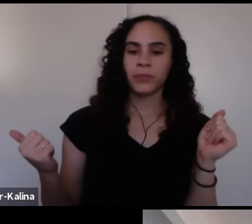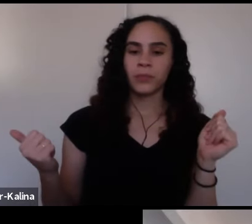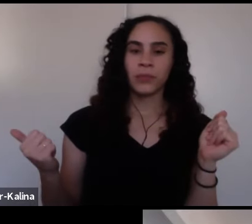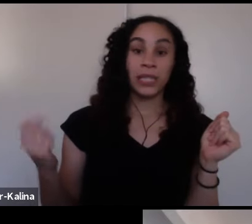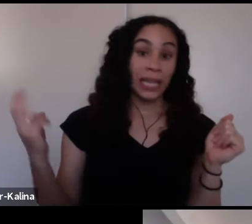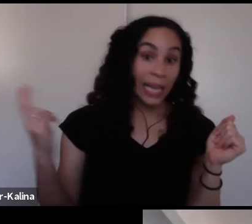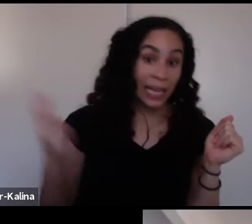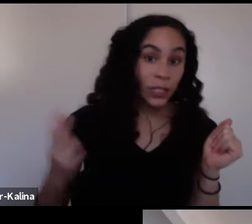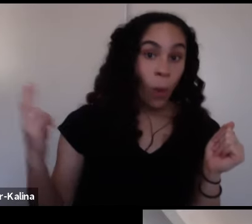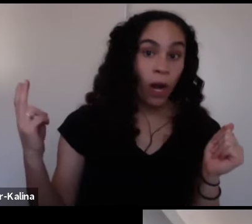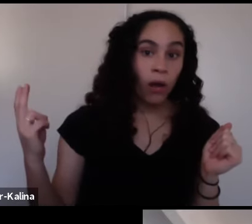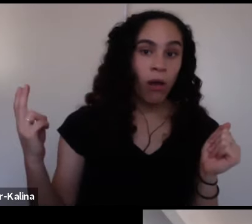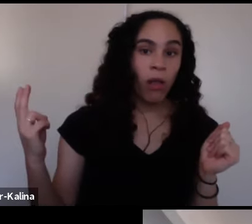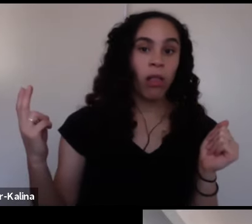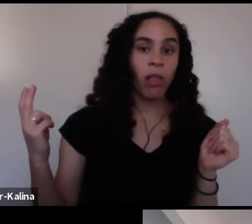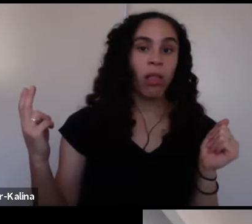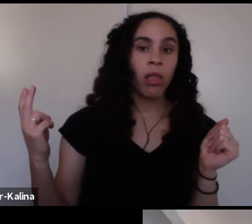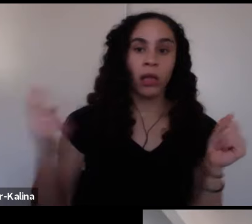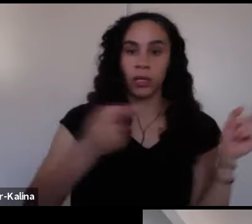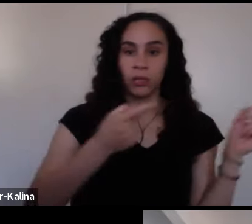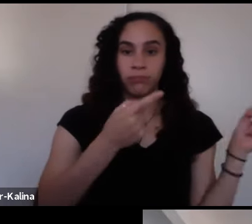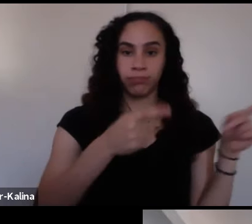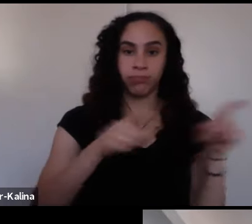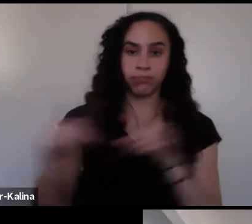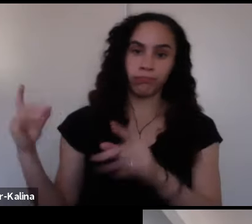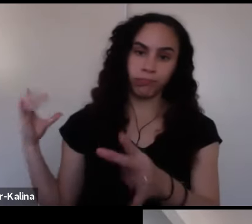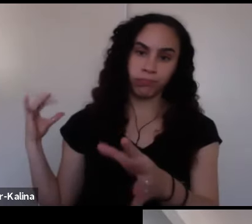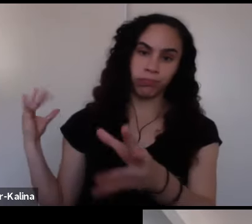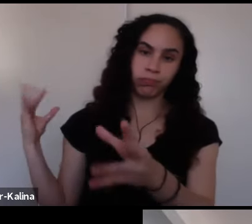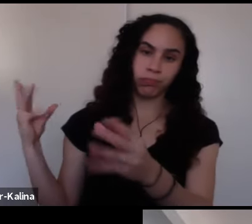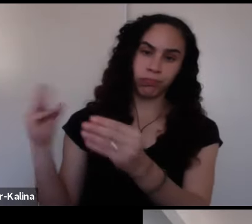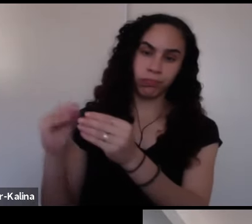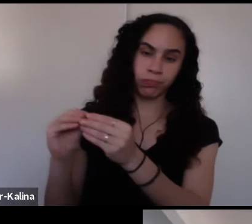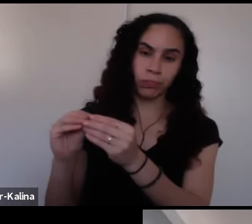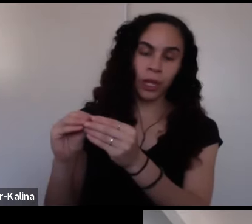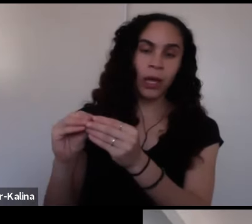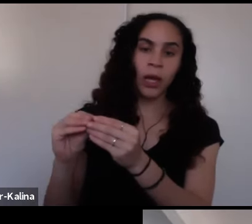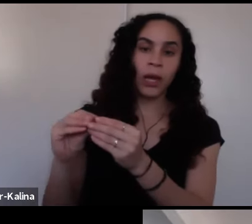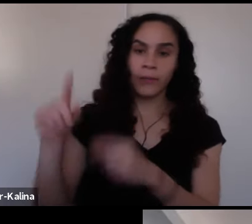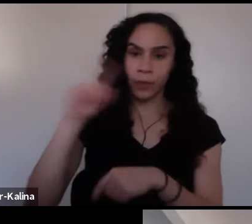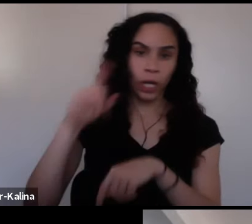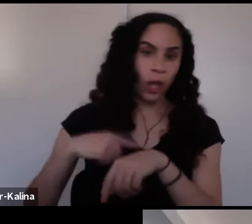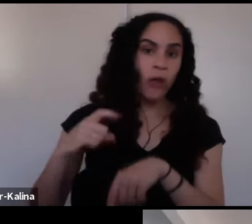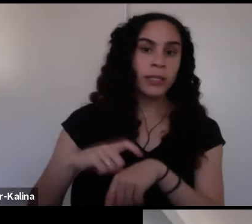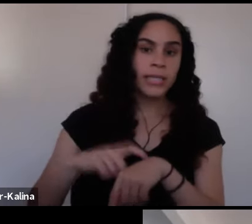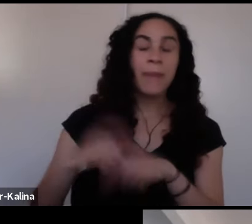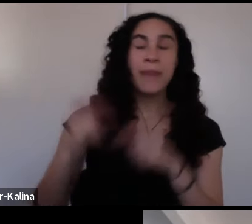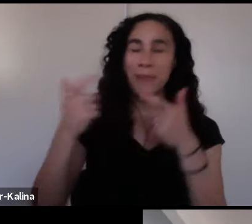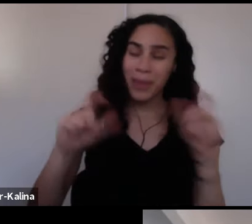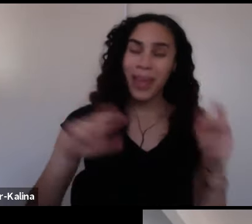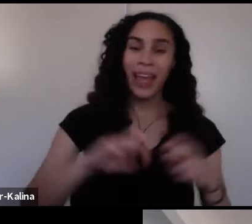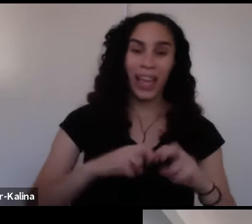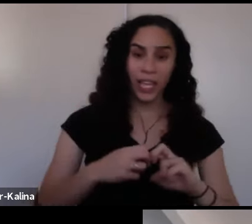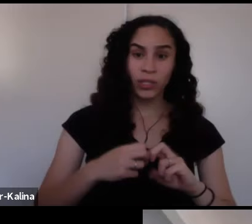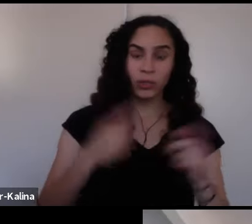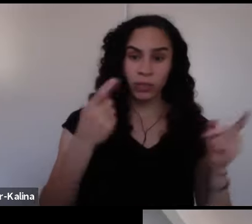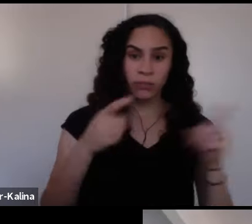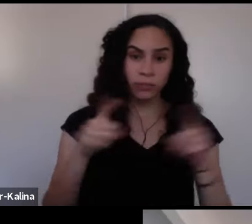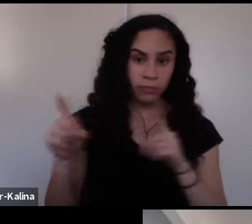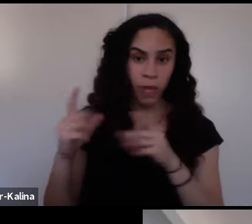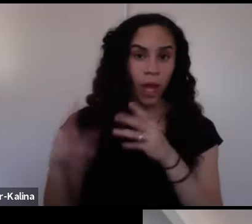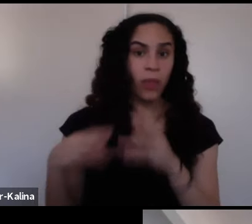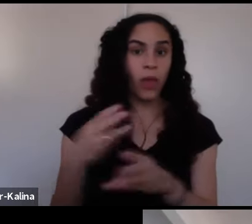historical, have been happening for a long period of time, big issues in the world, in addition